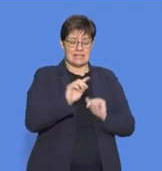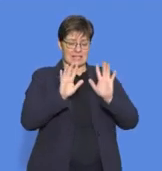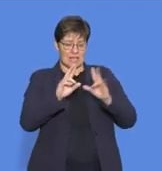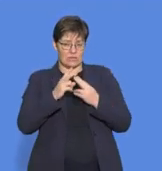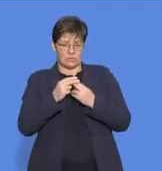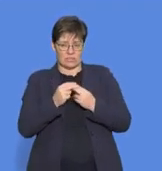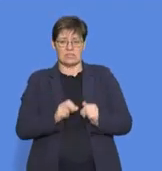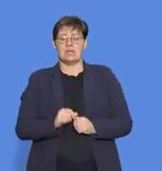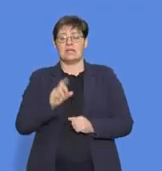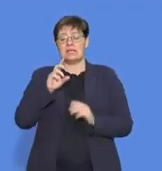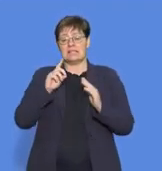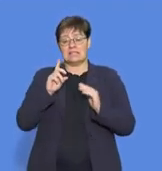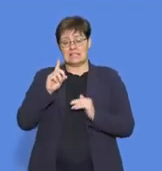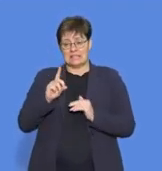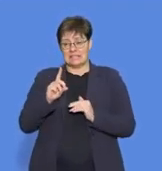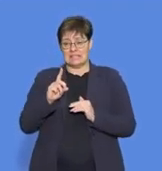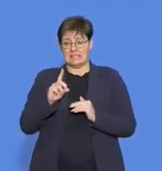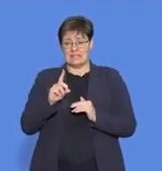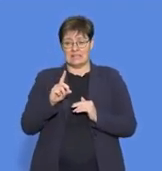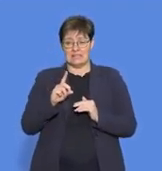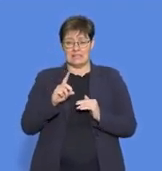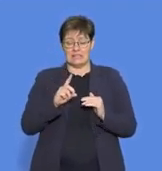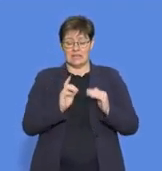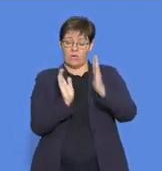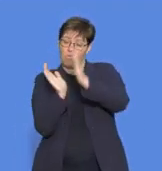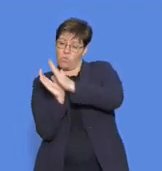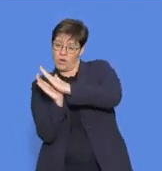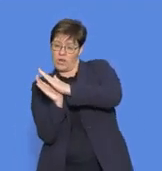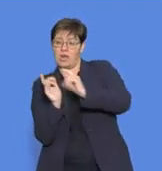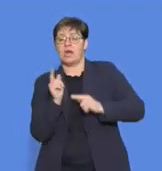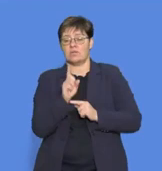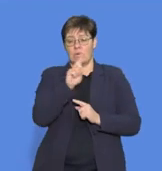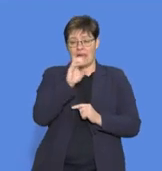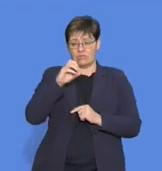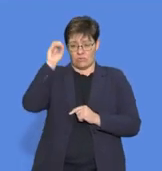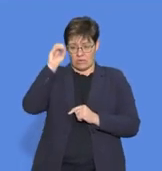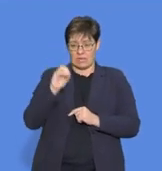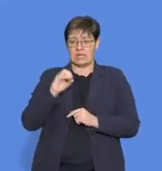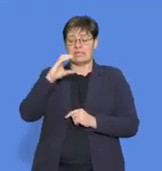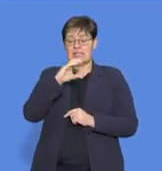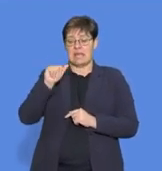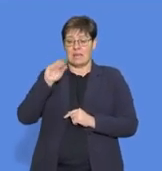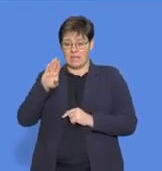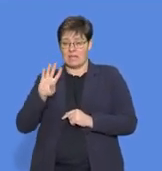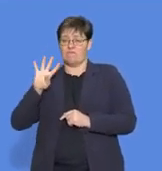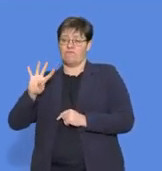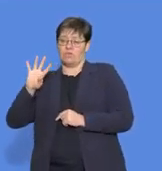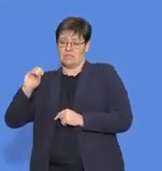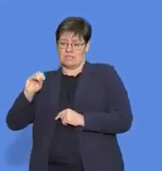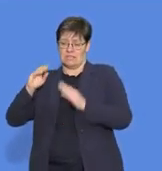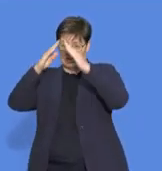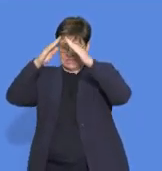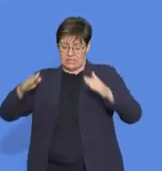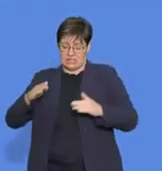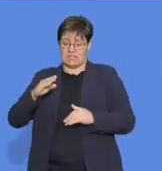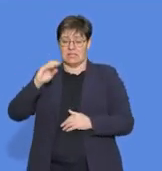units, 100 degrees. And they've given us angle CAB, which is this little angle here, is 40 degrees. Okay, and in